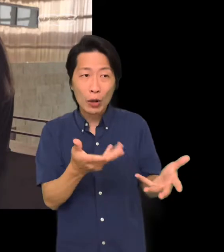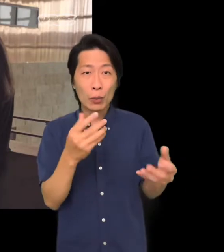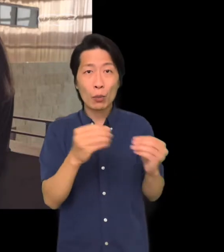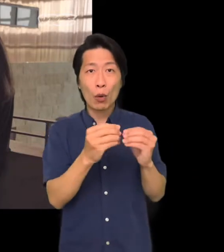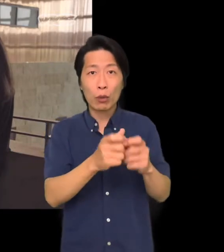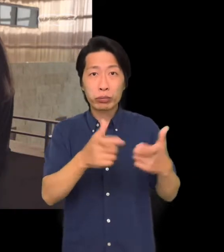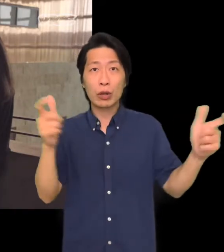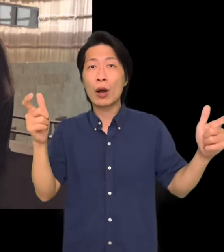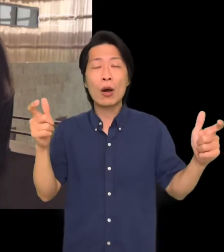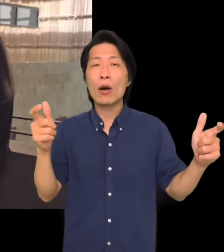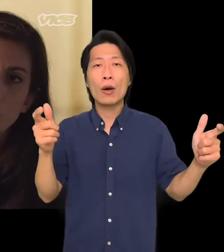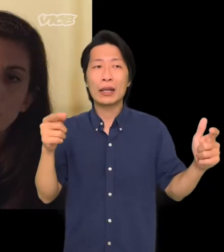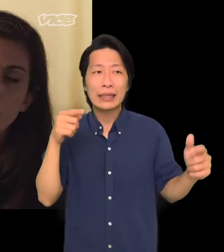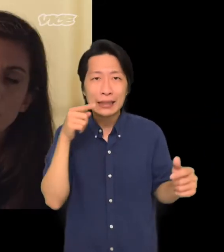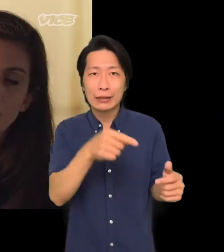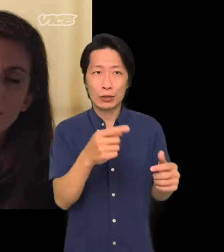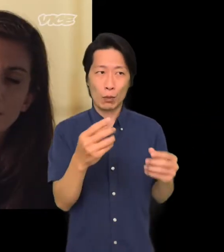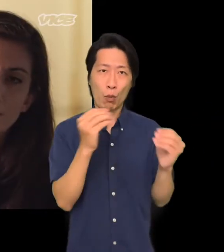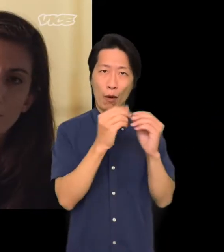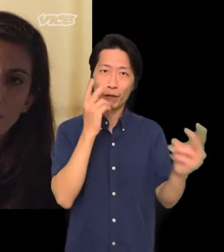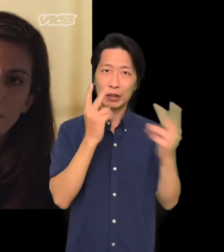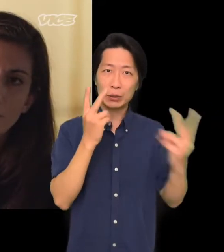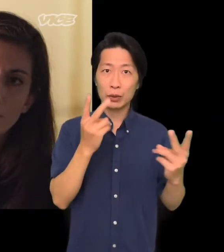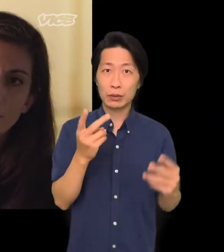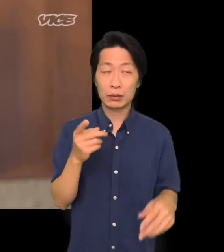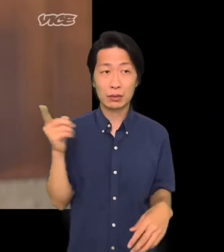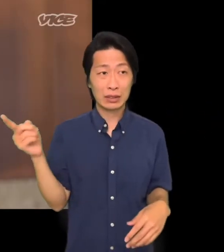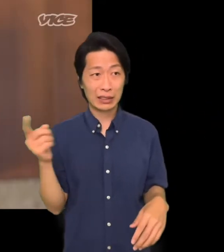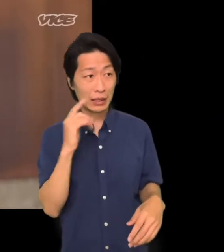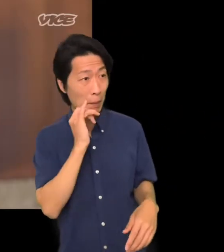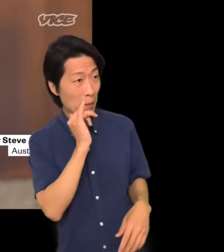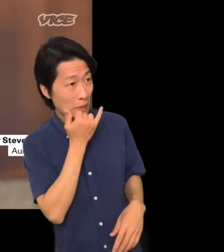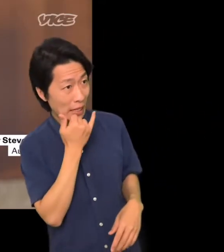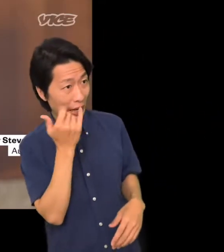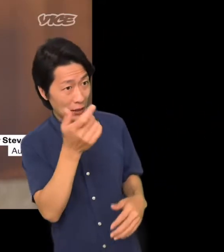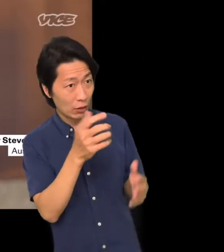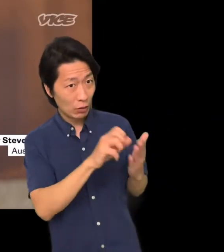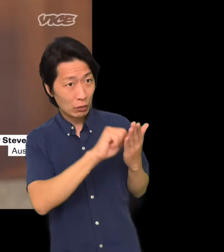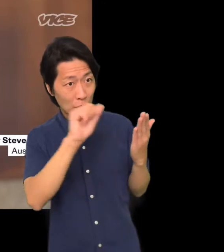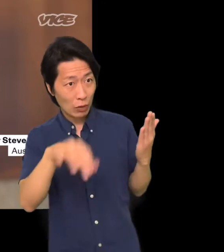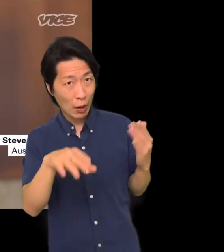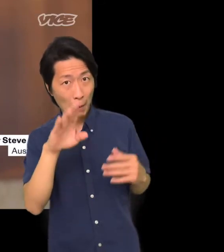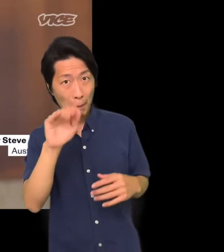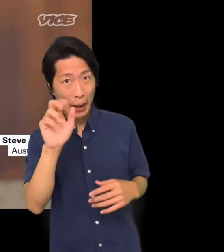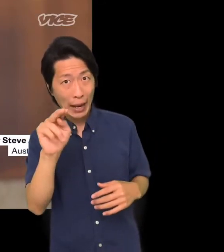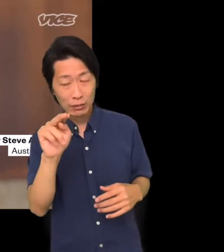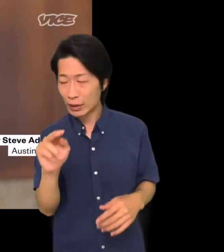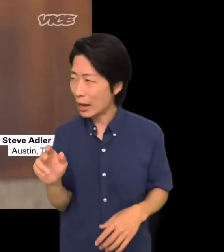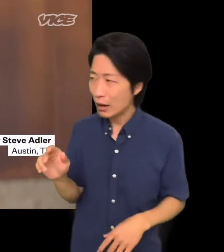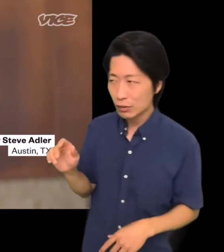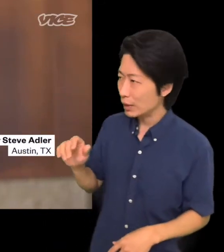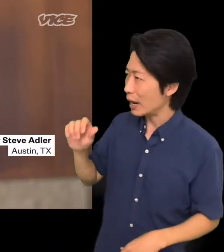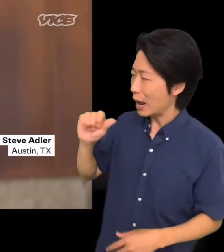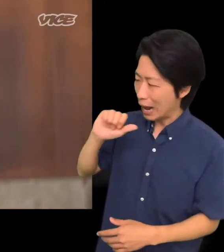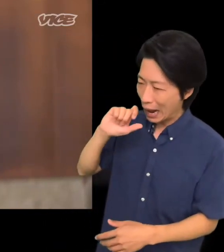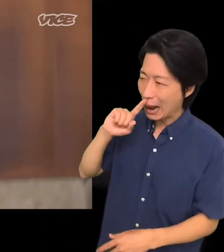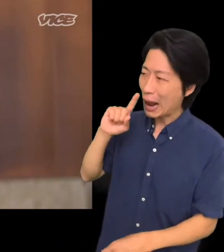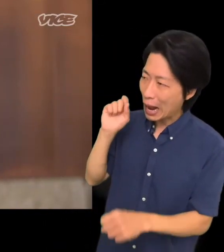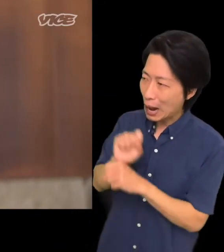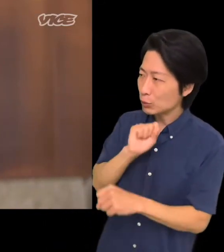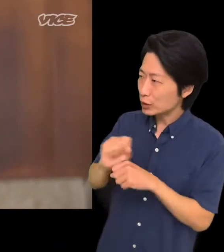the problem more visible. Was it a mistake to lift the ban? It was absolutely not a mistake to lift the